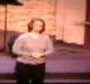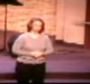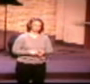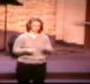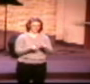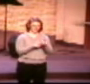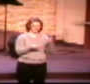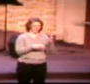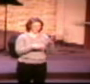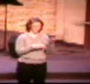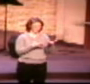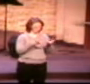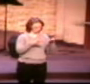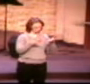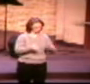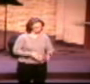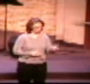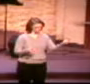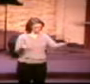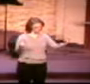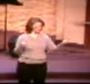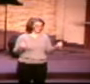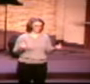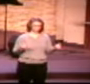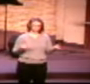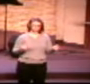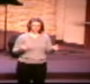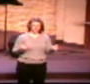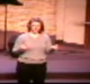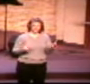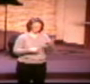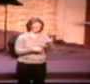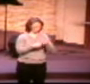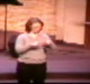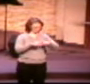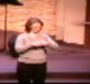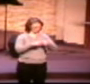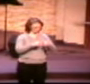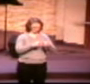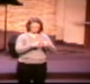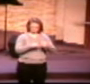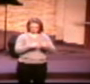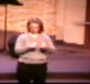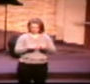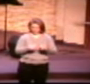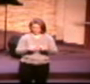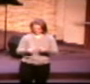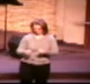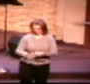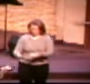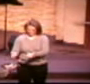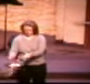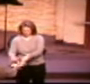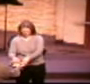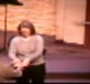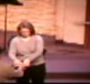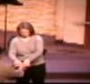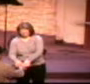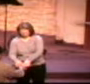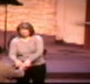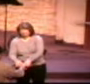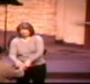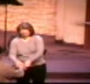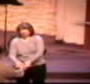as the servers are making their way down, and as you take a piece of this body, I want to call